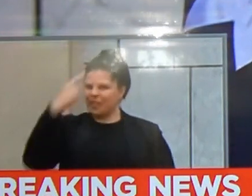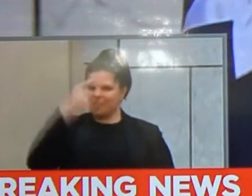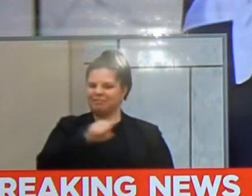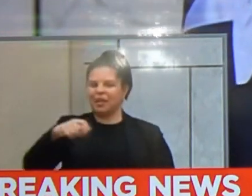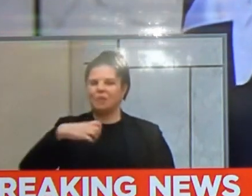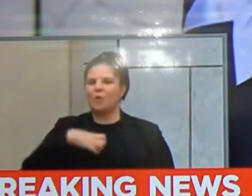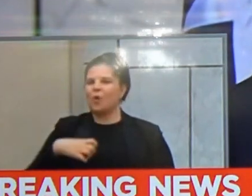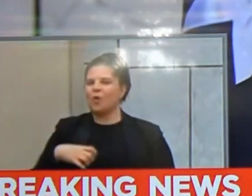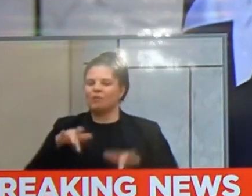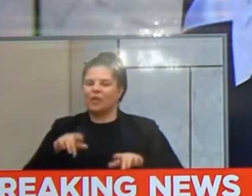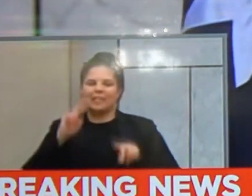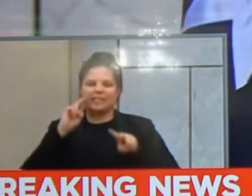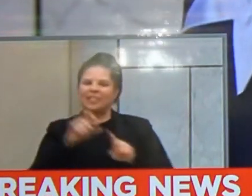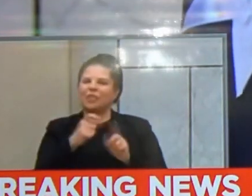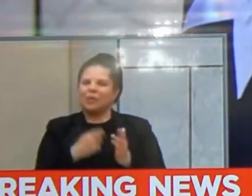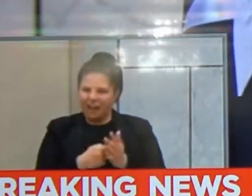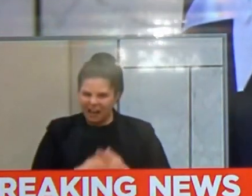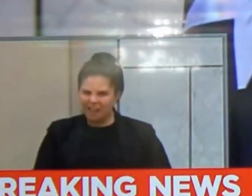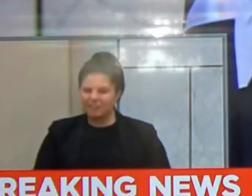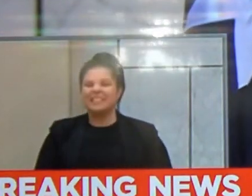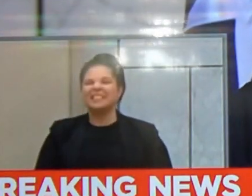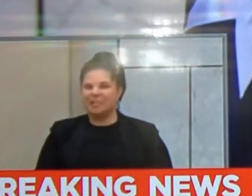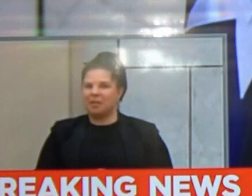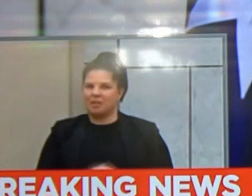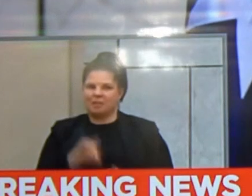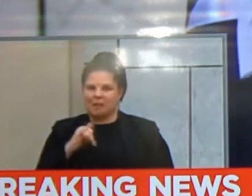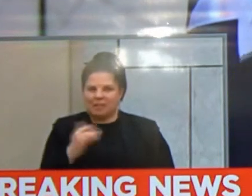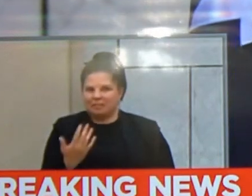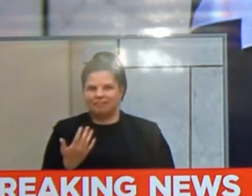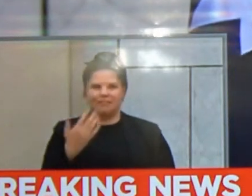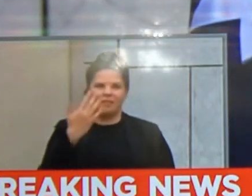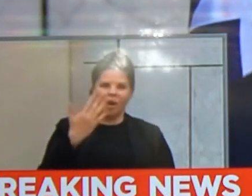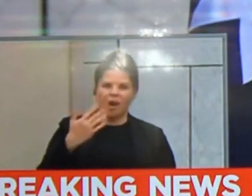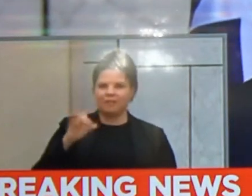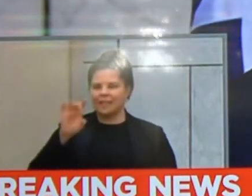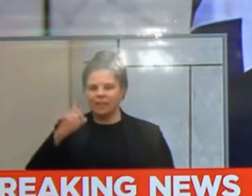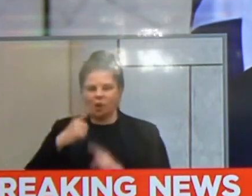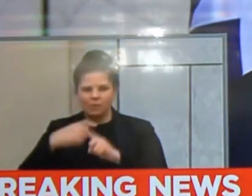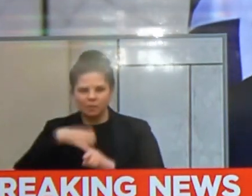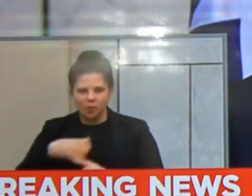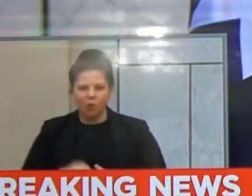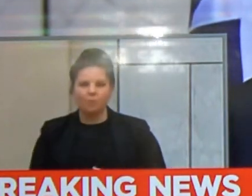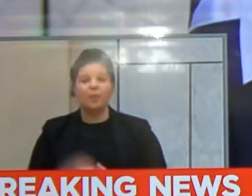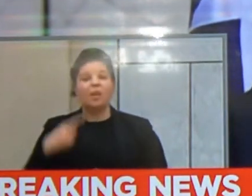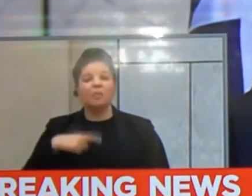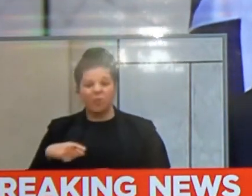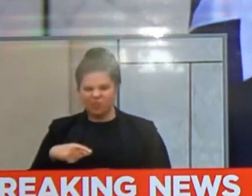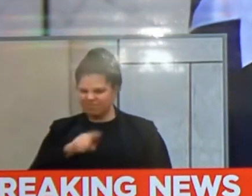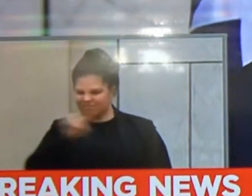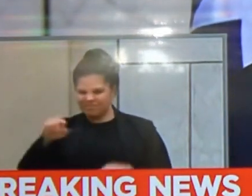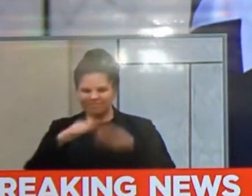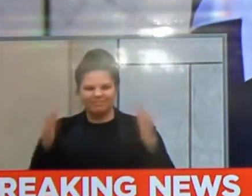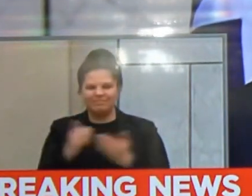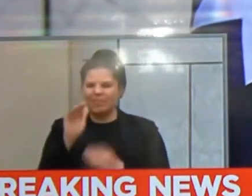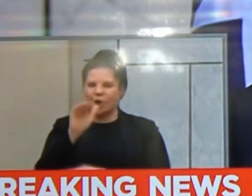that, judging by the death rate, the testing rate, in many countries they're not detecting all the cases. There are some countries